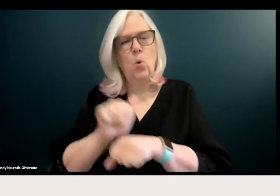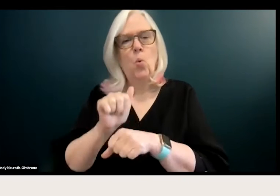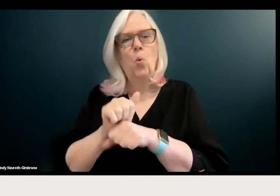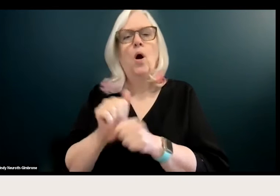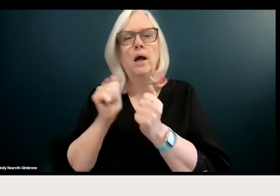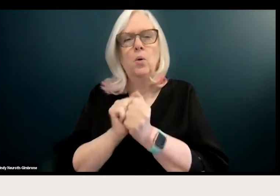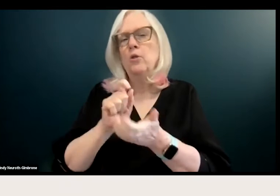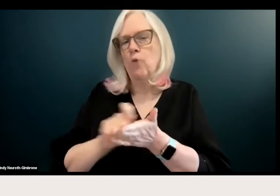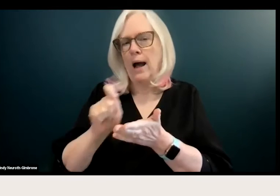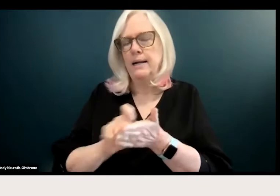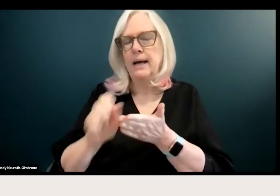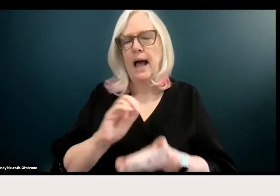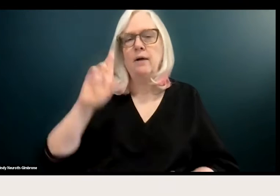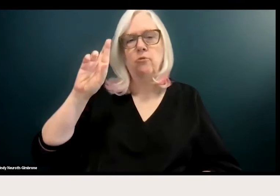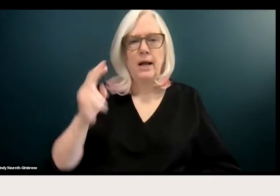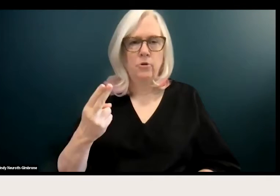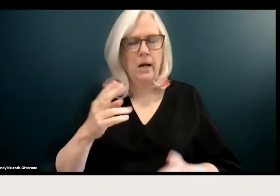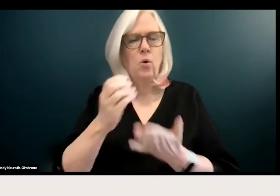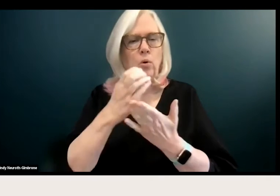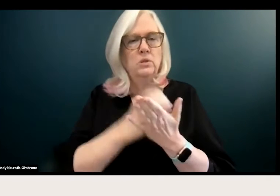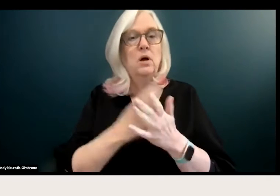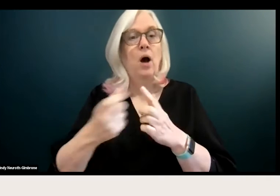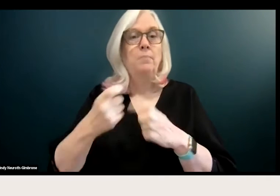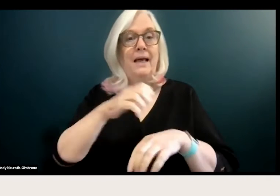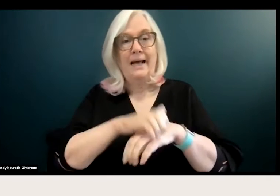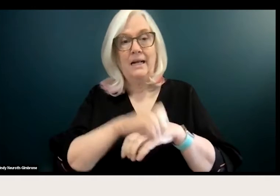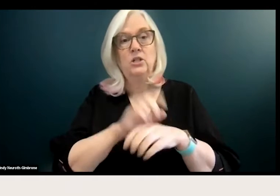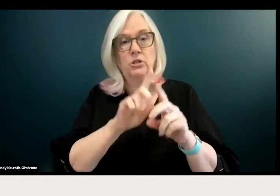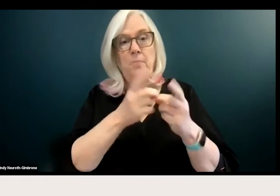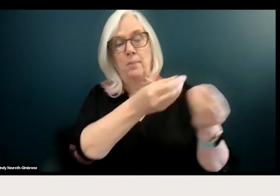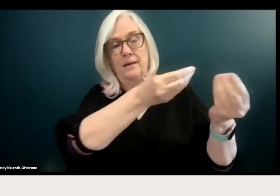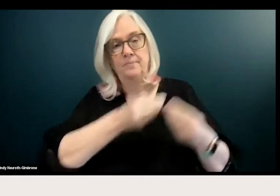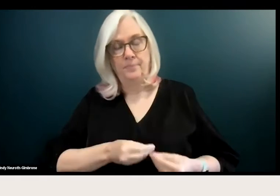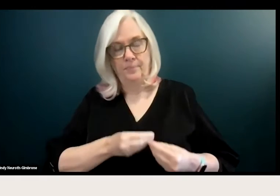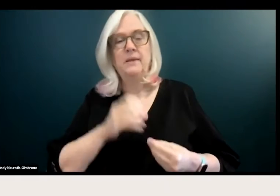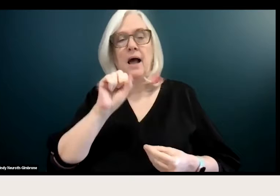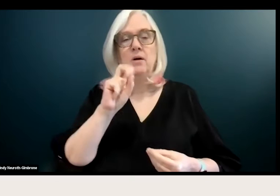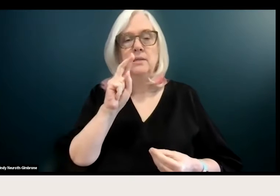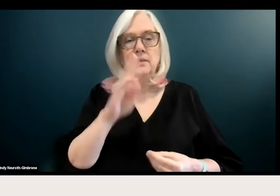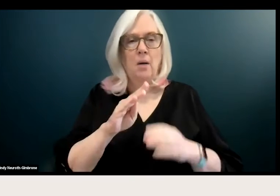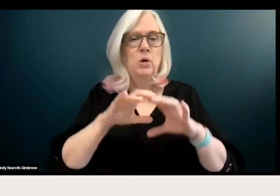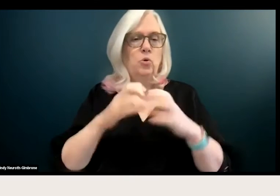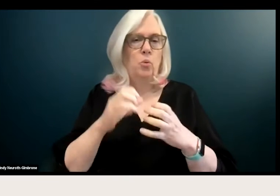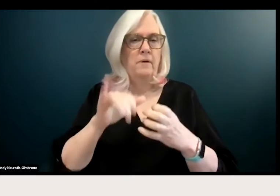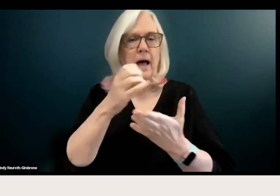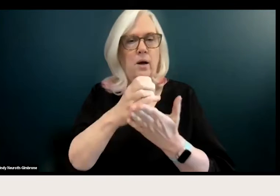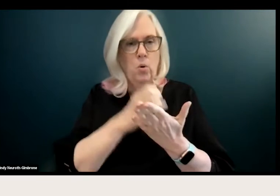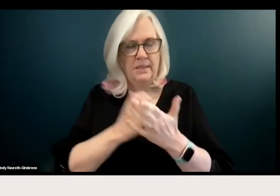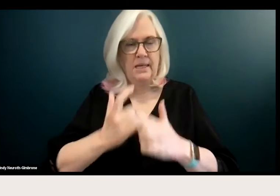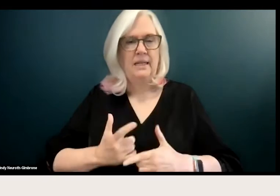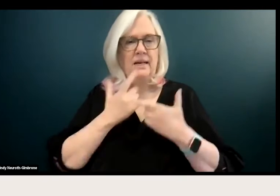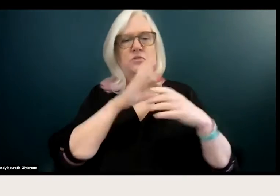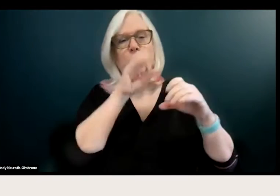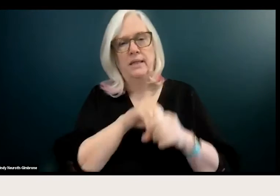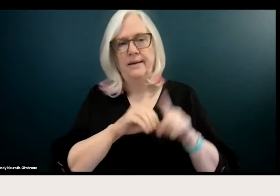course from the English department. Now, a subsect of this course lives within the English